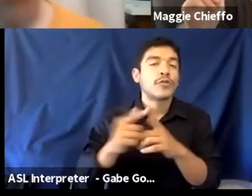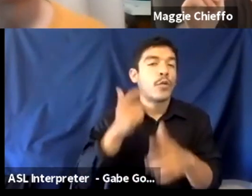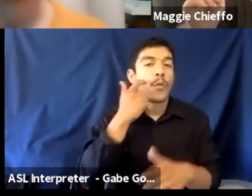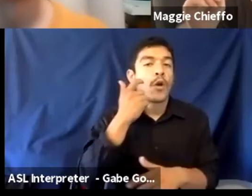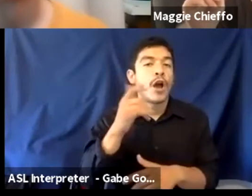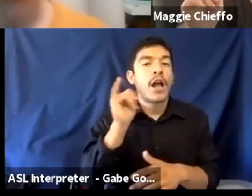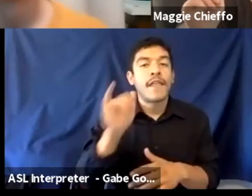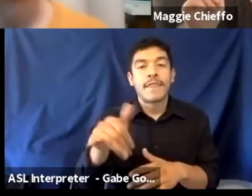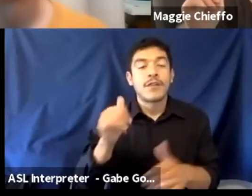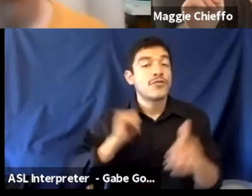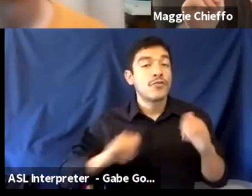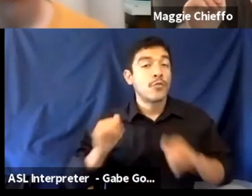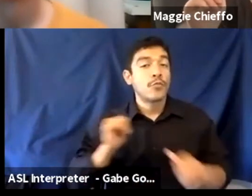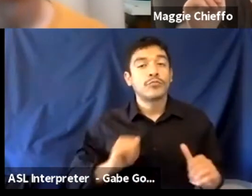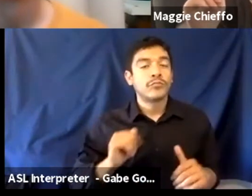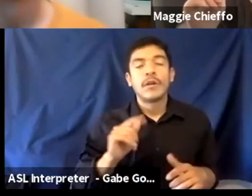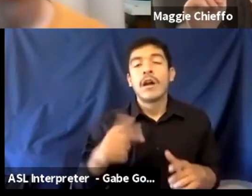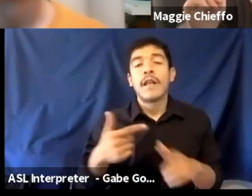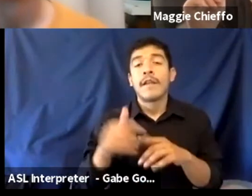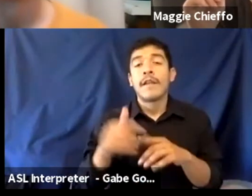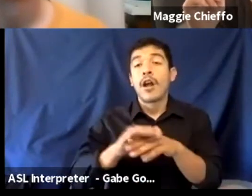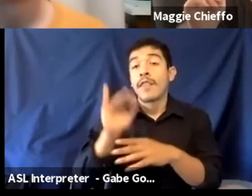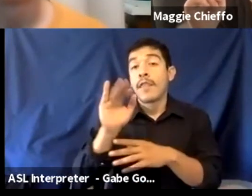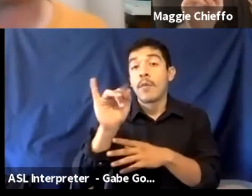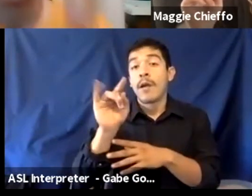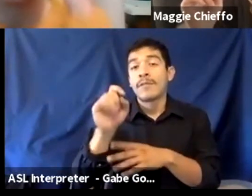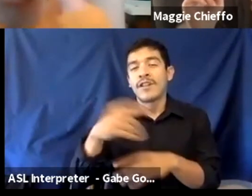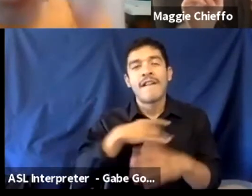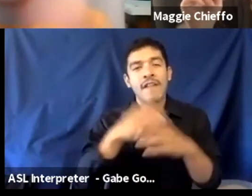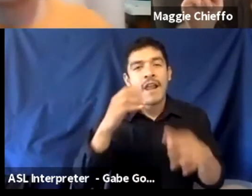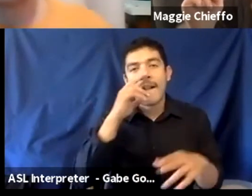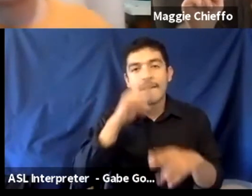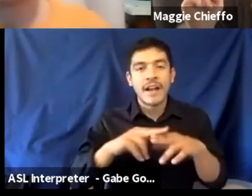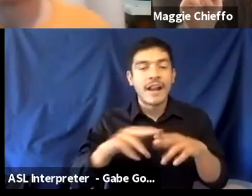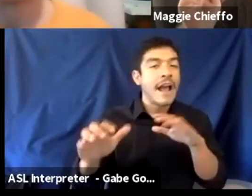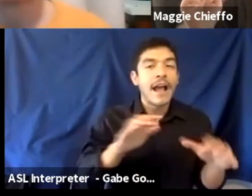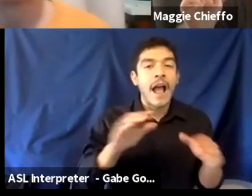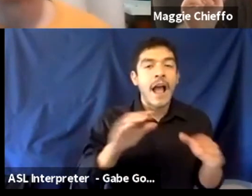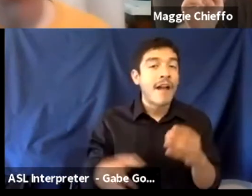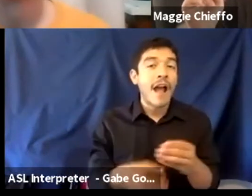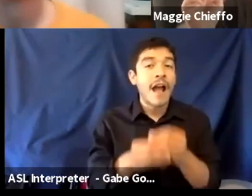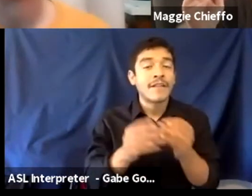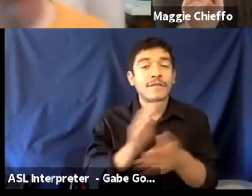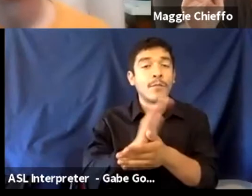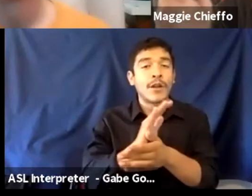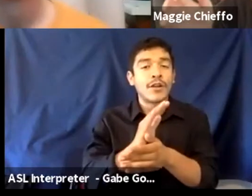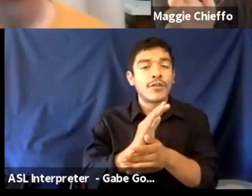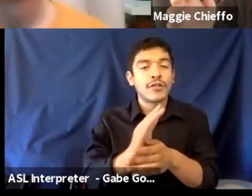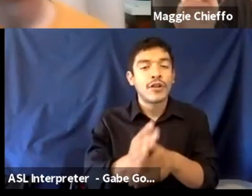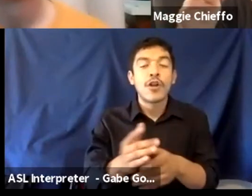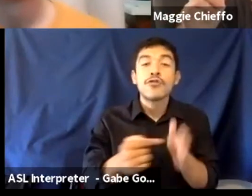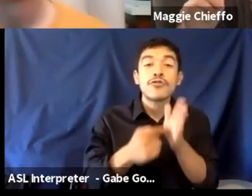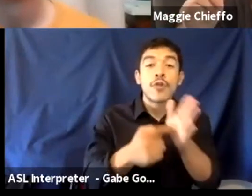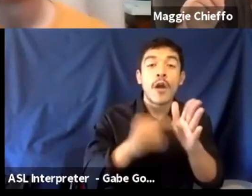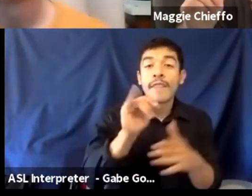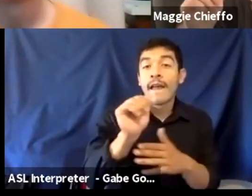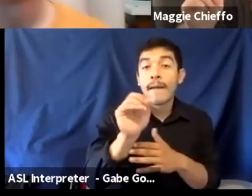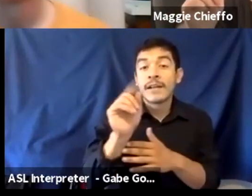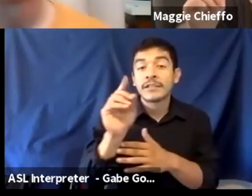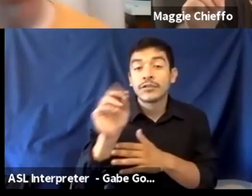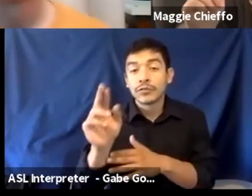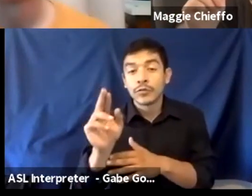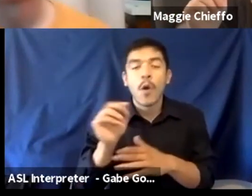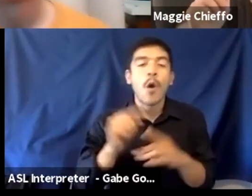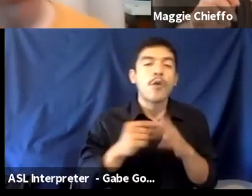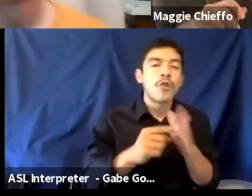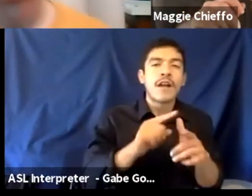the episodes. And on the website, you've got a bunch of fun activities and additional videos featuring the ambassadors, featuring different